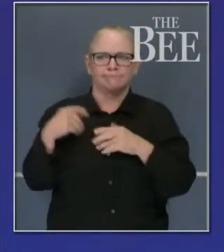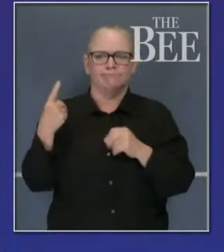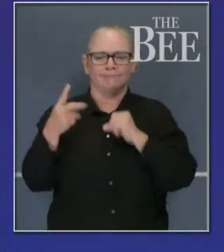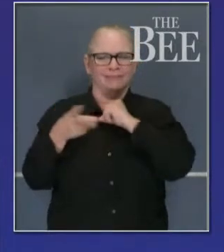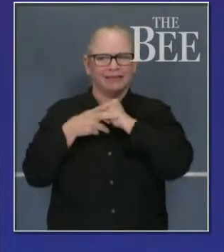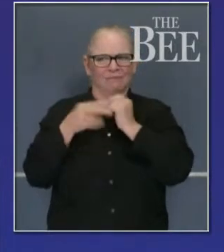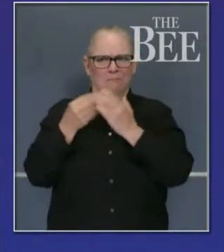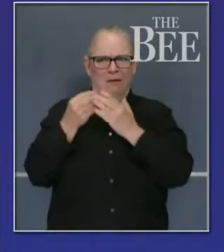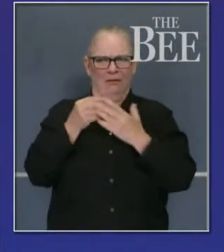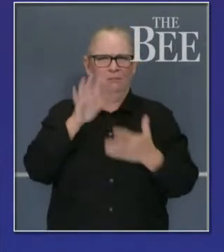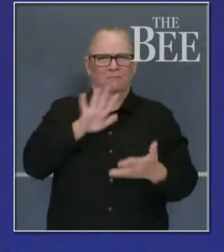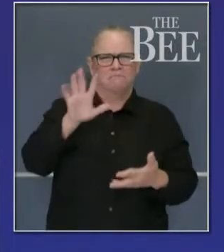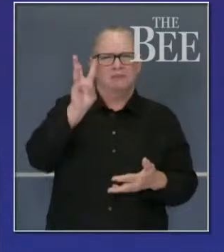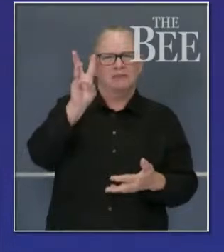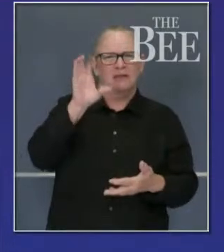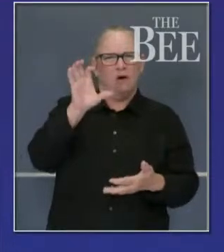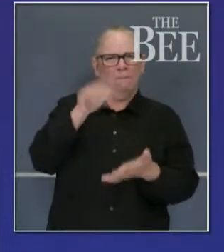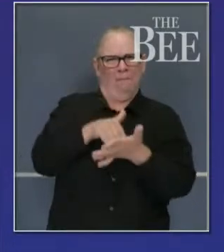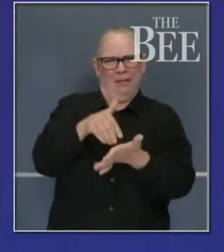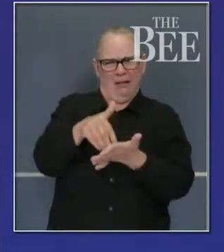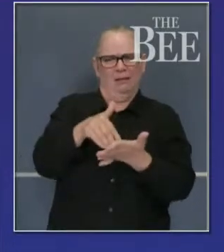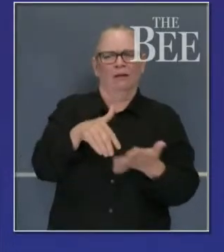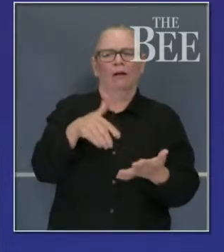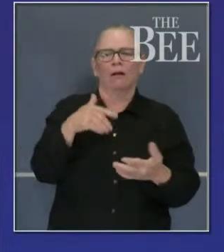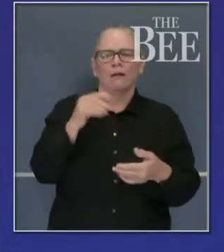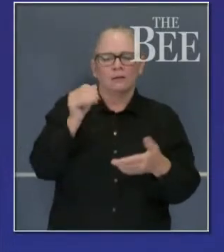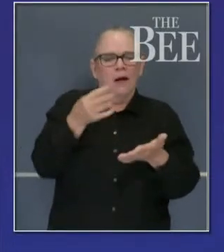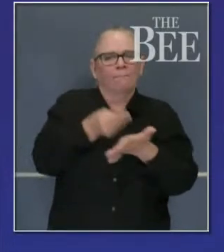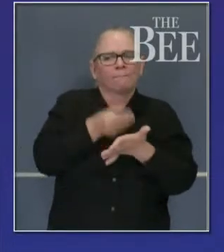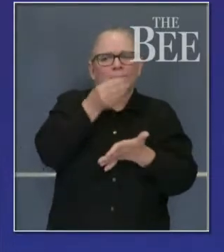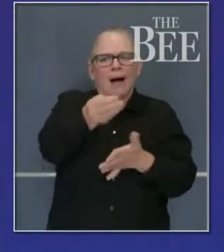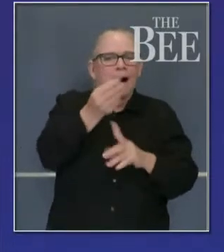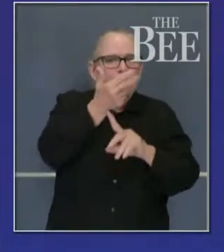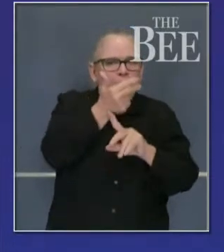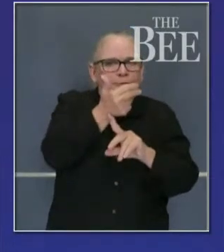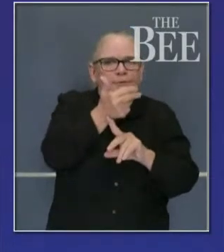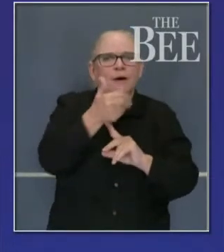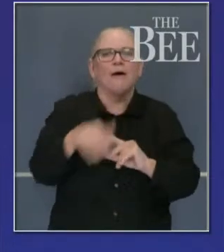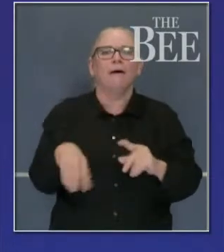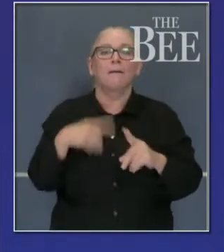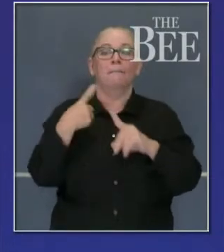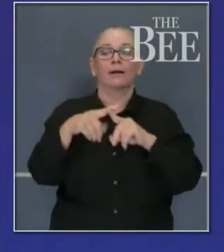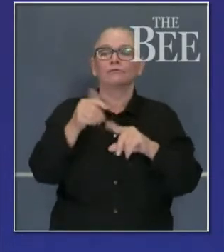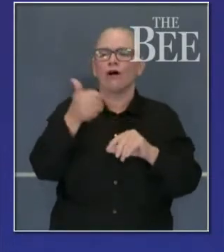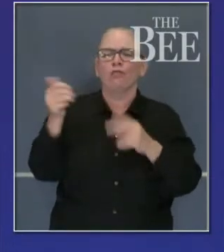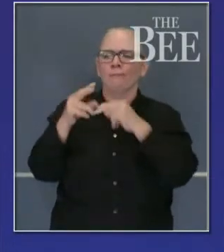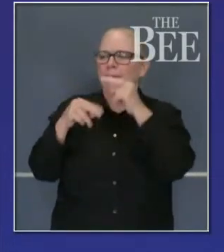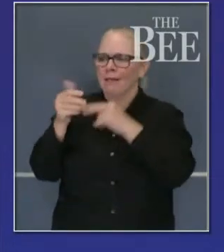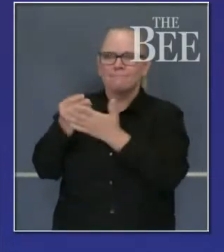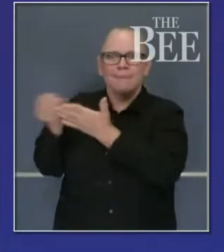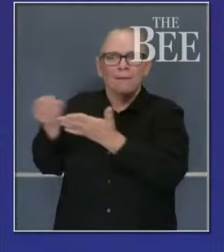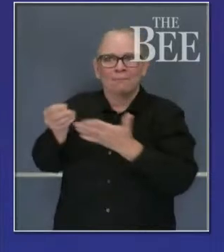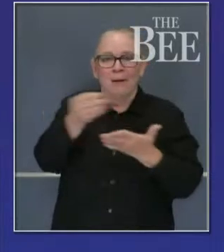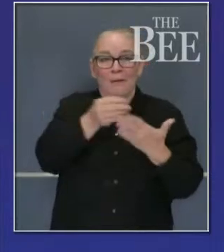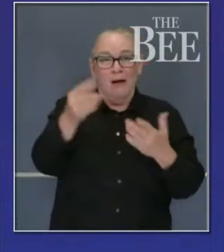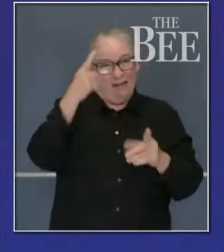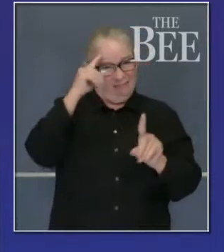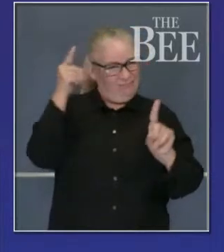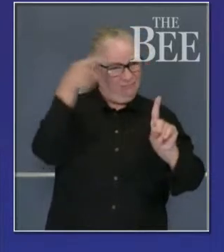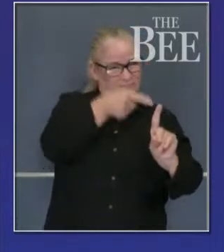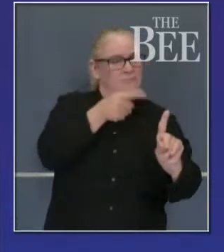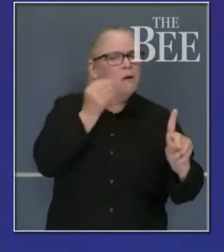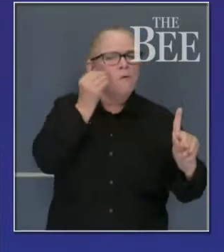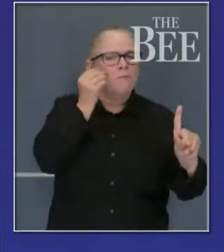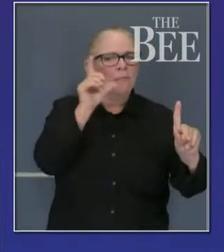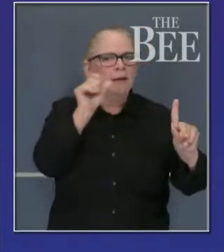year in the budget to purchase hotels and other housing for the homeless, to, for the first time, arguably